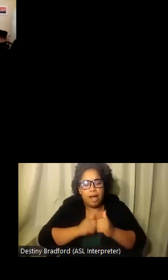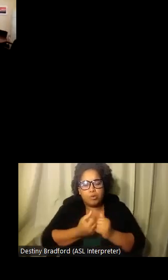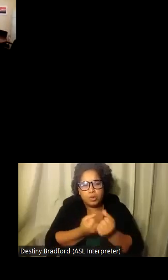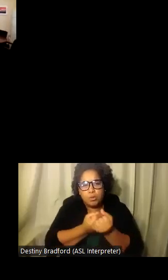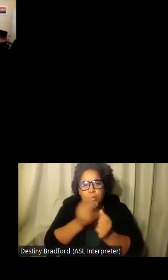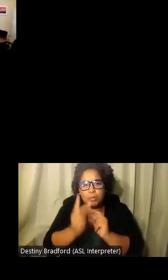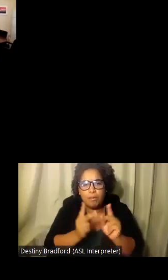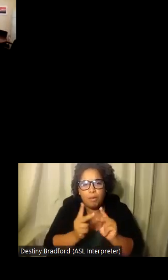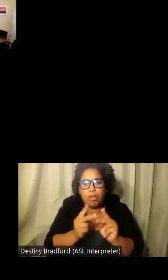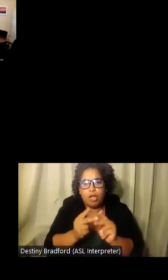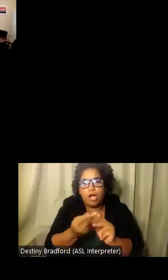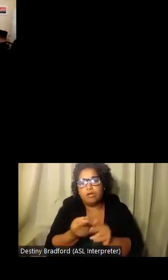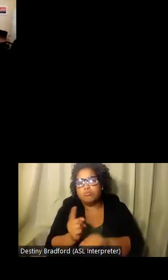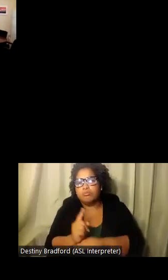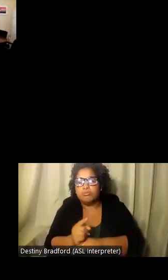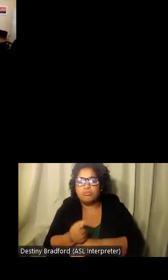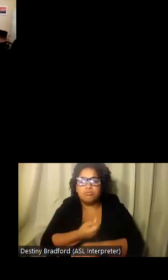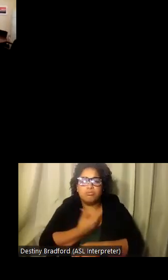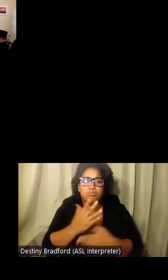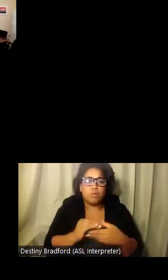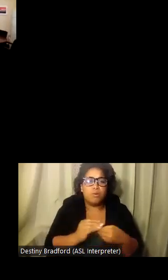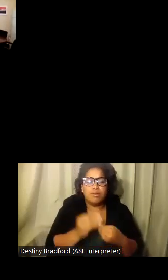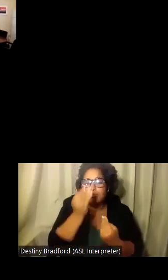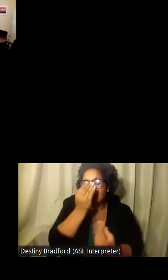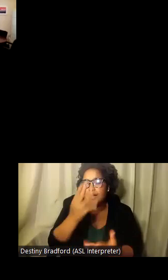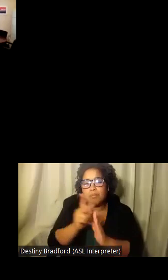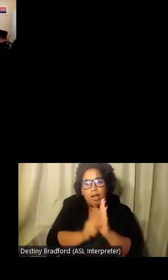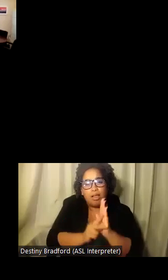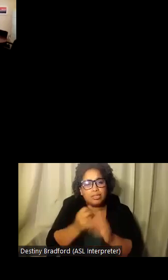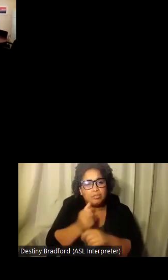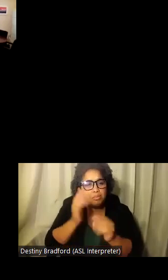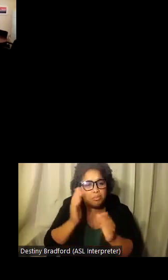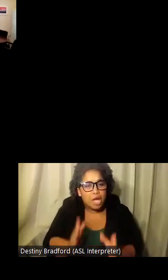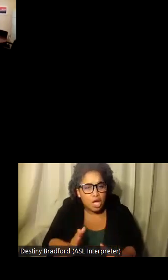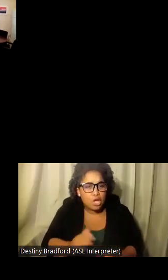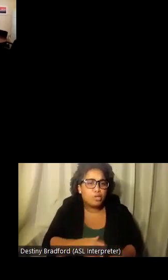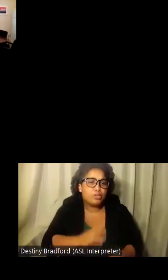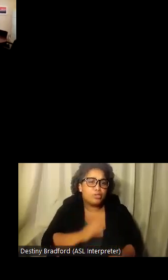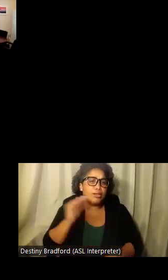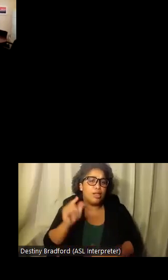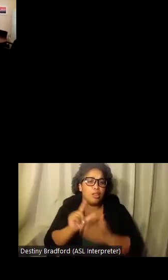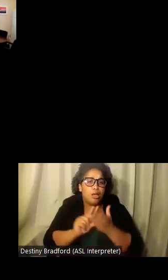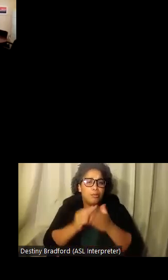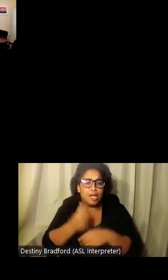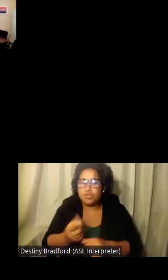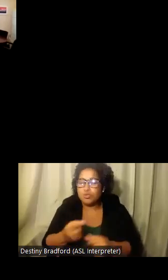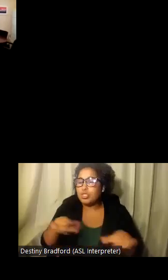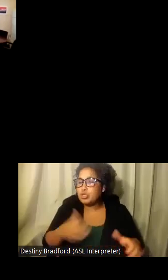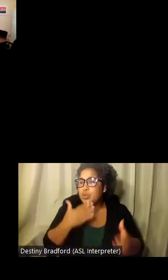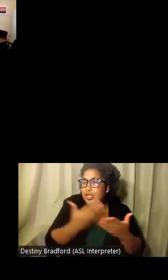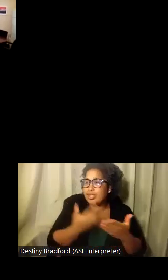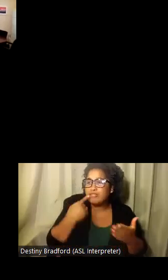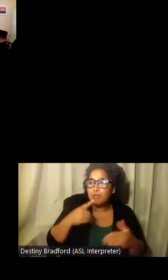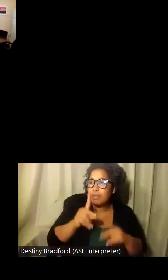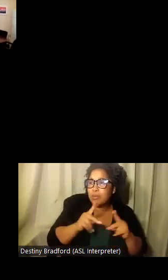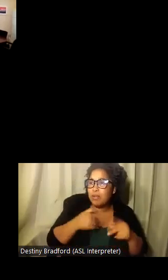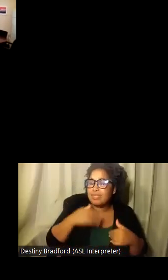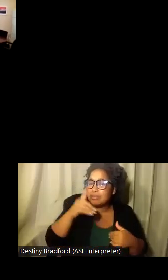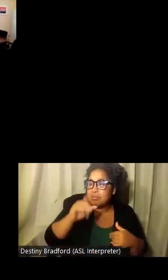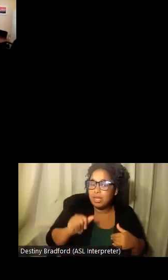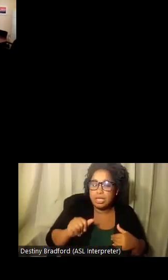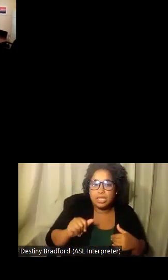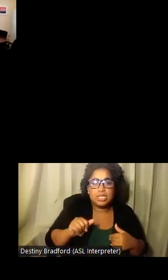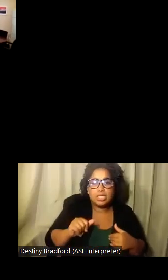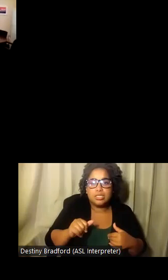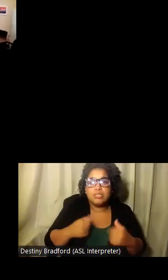with disabilities and saying to lawmakers and policymakers, we do good things for people with disabilities, you need to fund our supports. Now we need to be